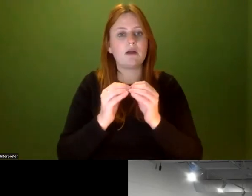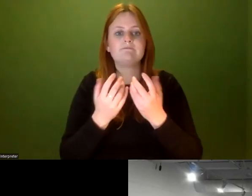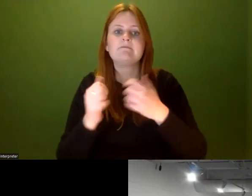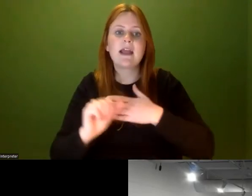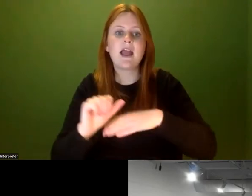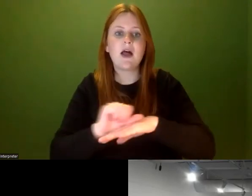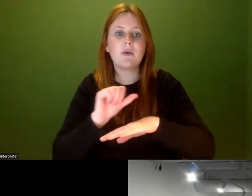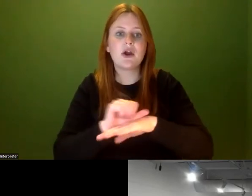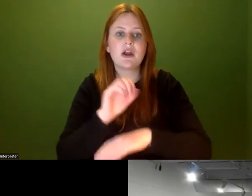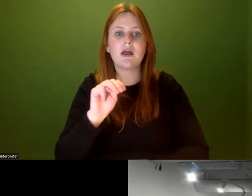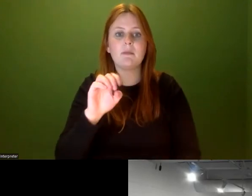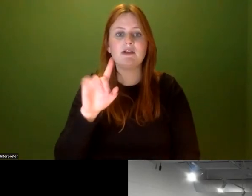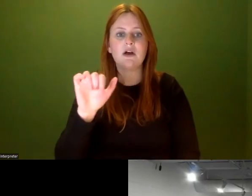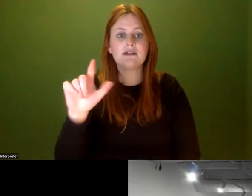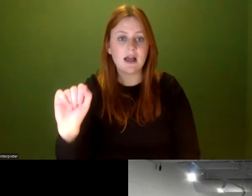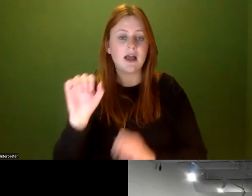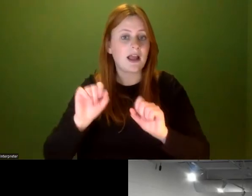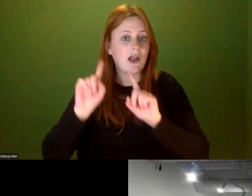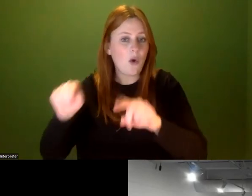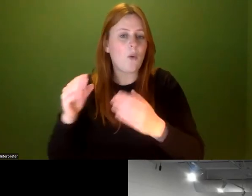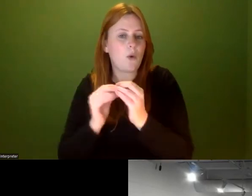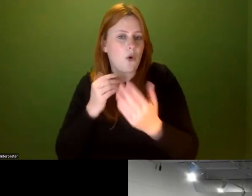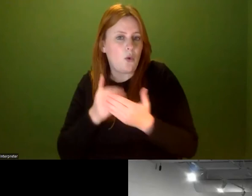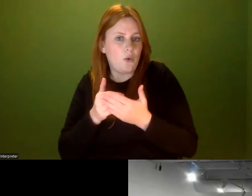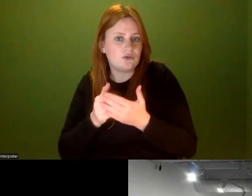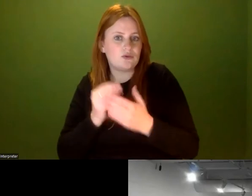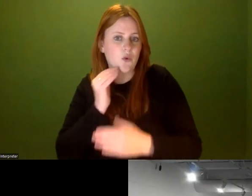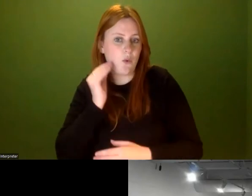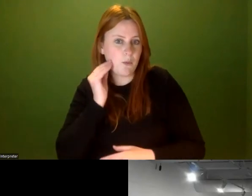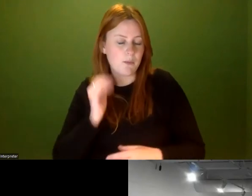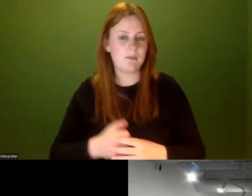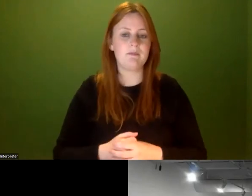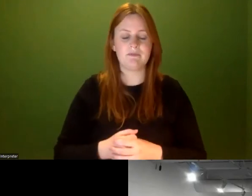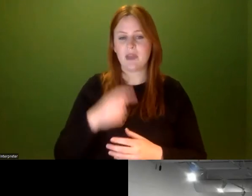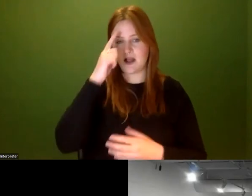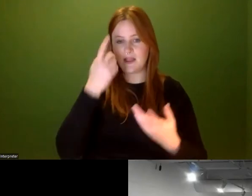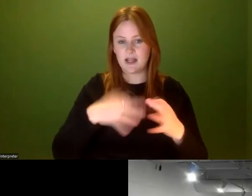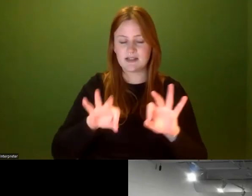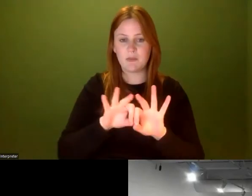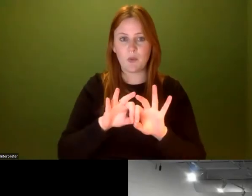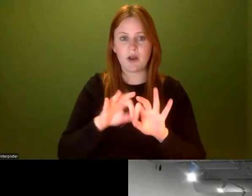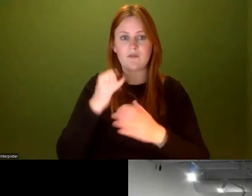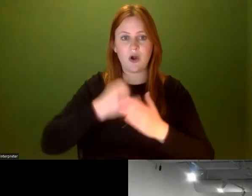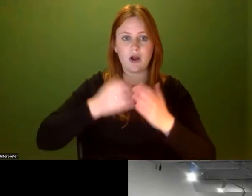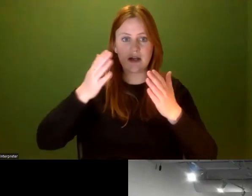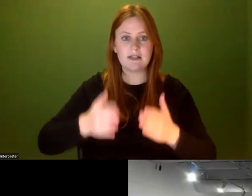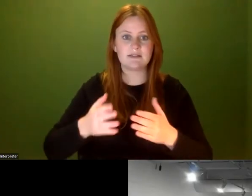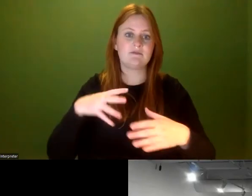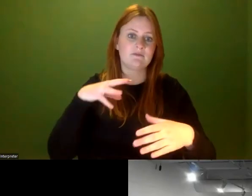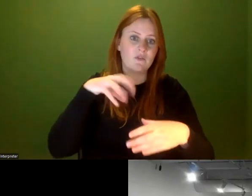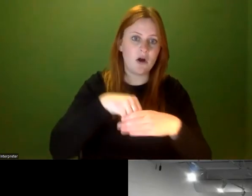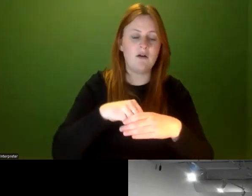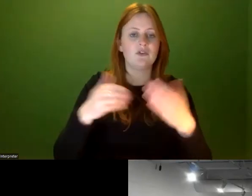And I still feel it is important for artists to put themselves into new contexts if